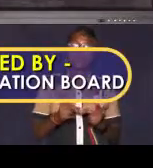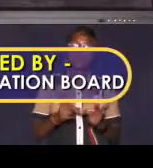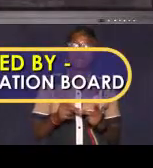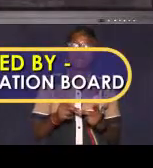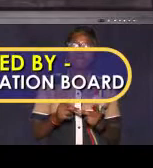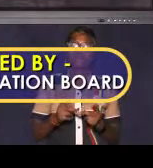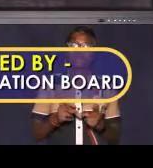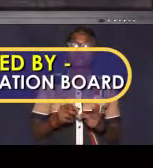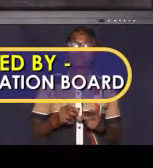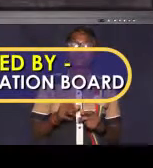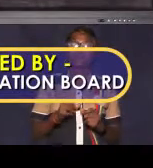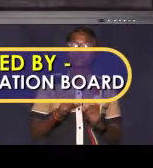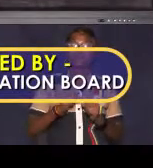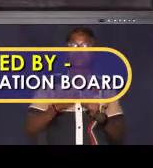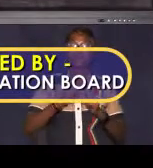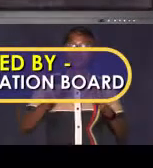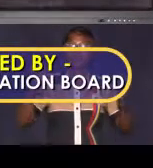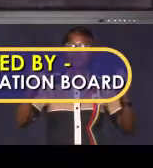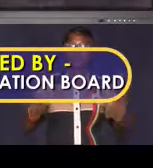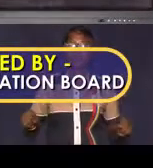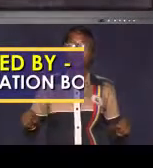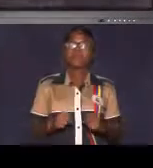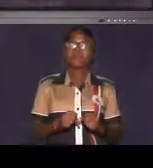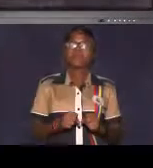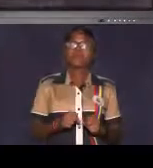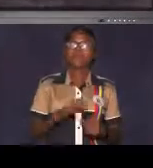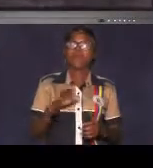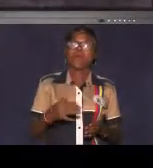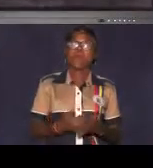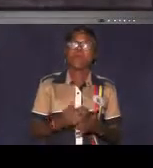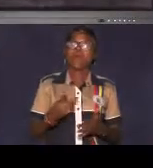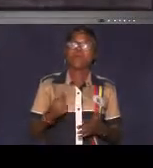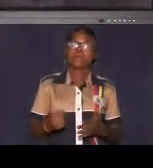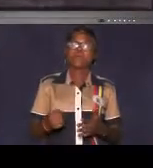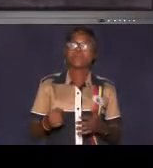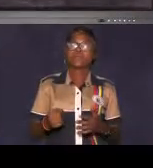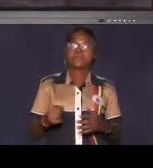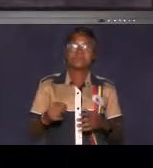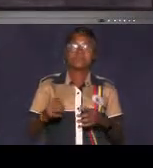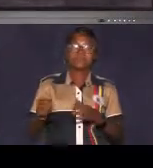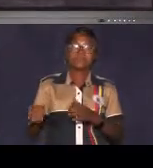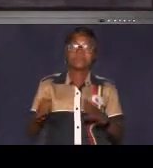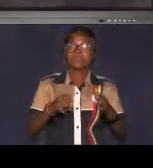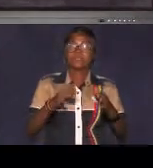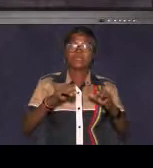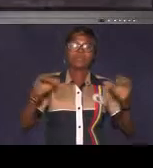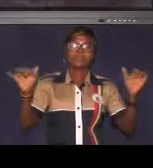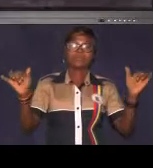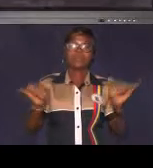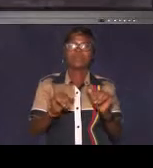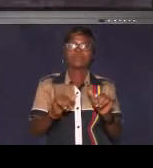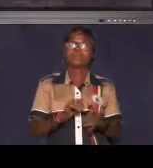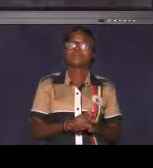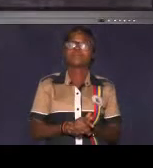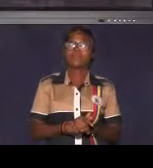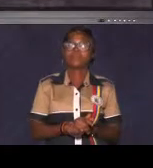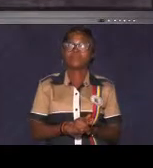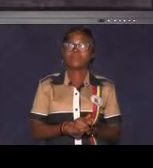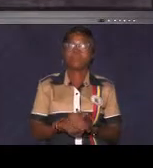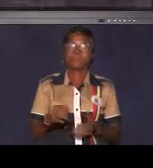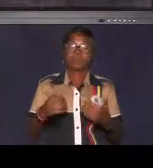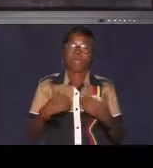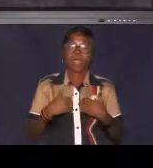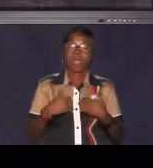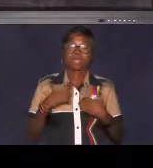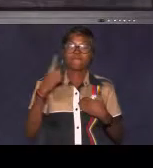square and it's a perfect square. All the sides are equal, and so 1 is said to be a square number